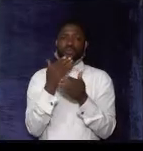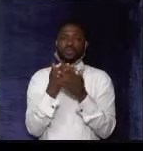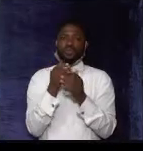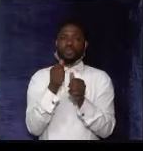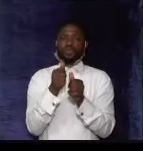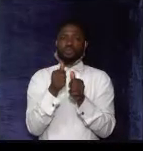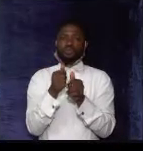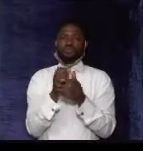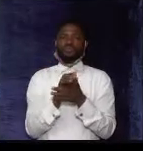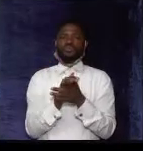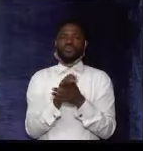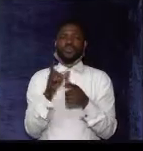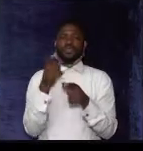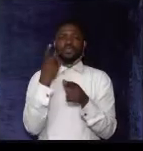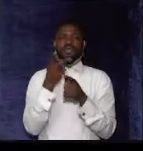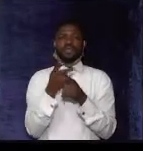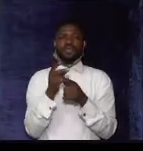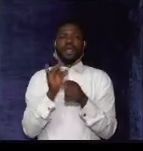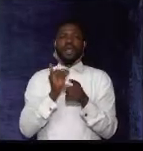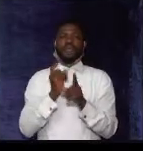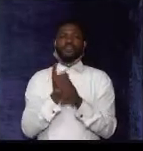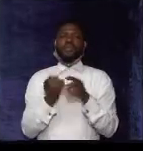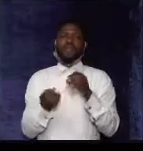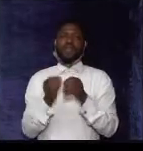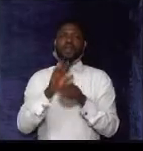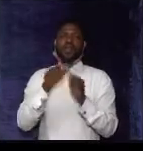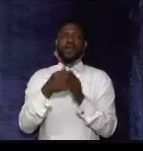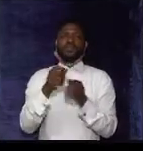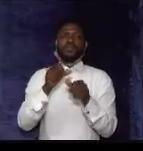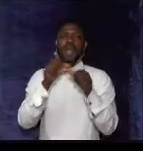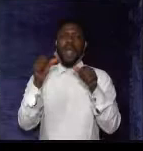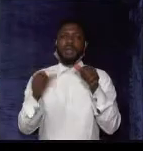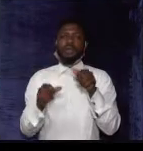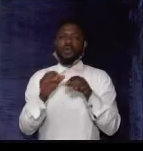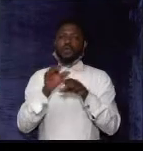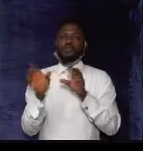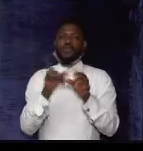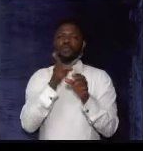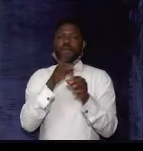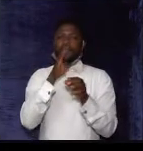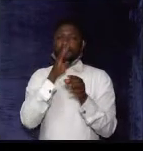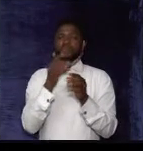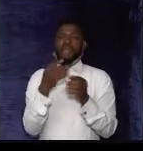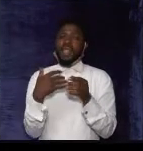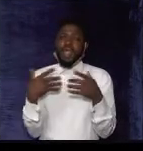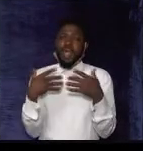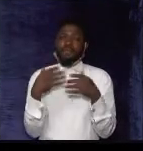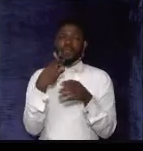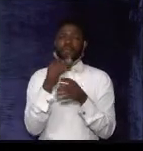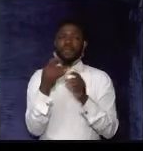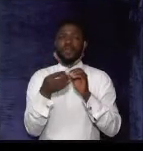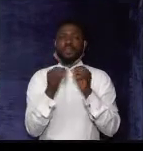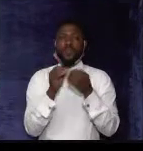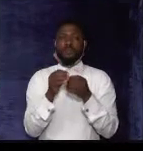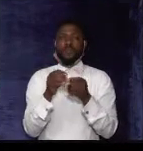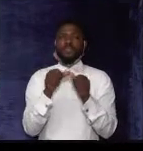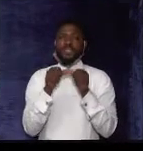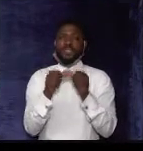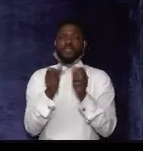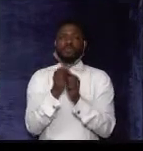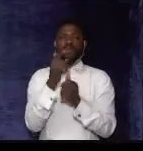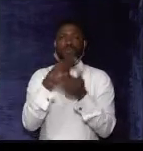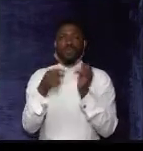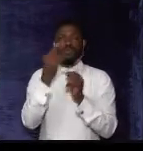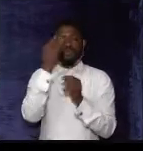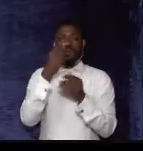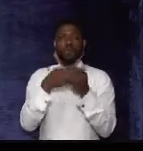360 degrees. Good job, you. So let's see how this is done. So I'll just add all the angles. Like I always say, do not be afraid of the numbers. Stick with what you